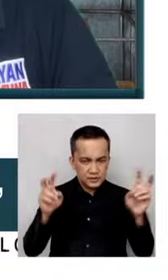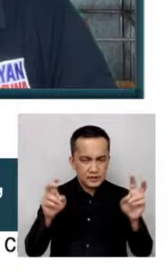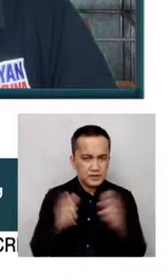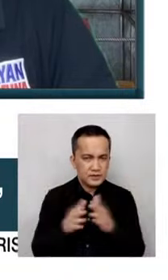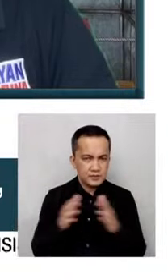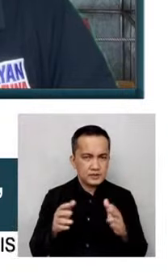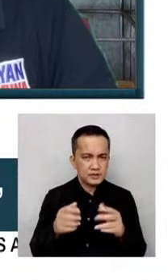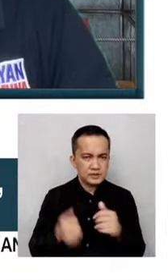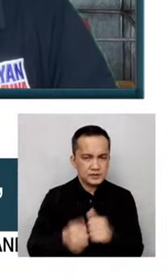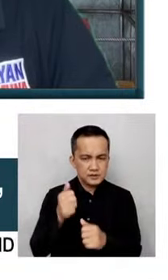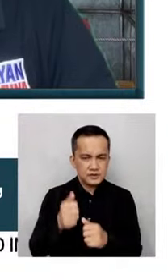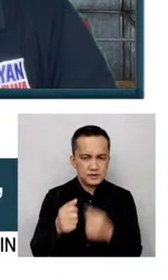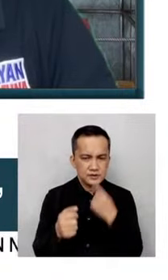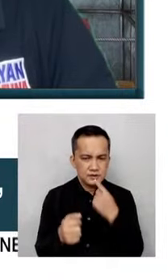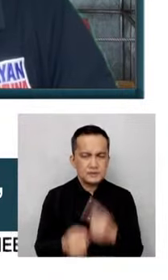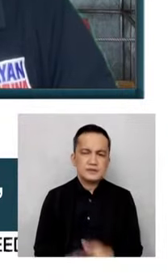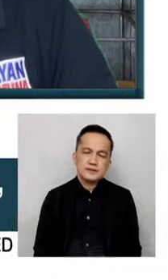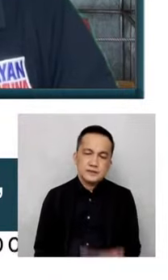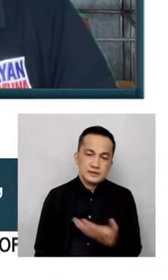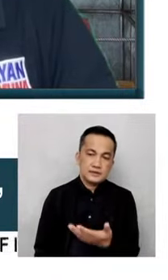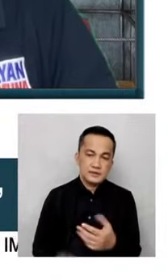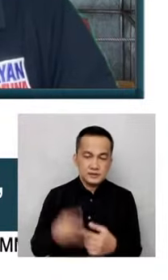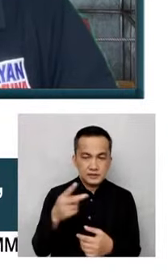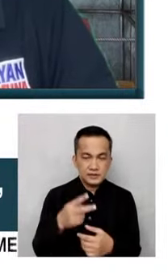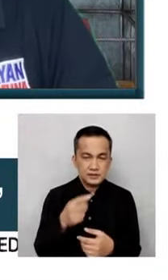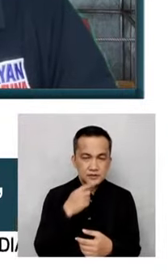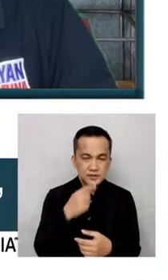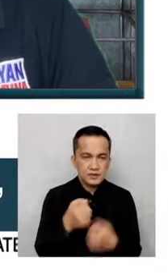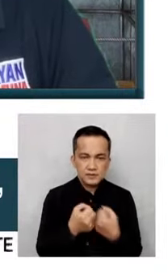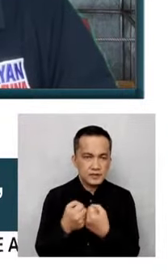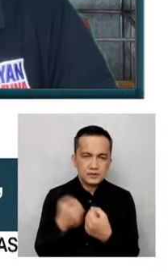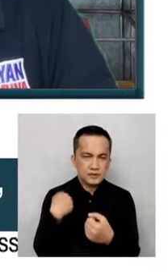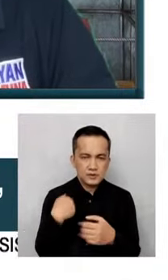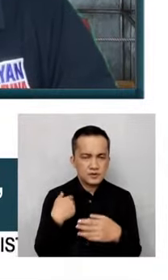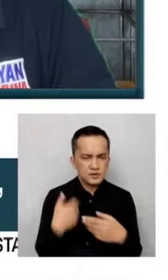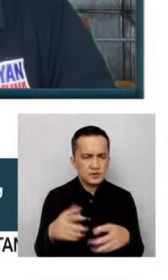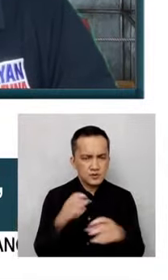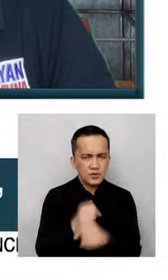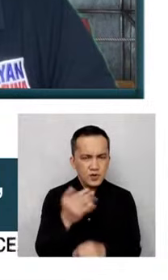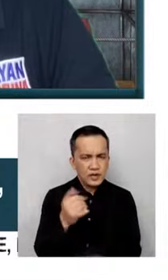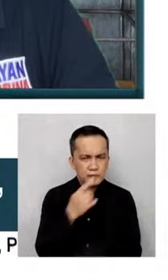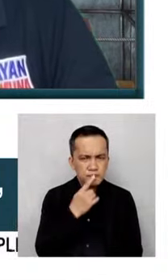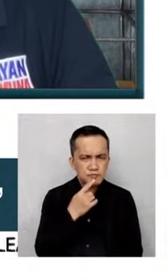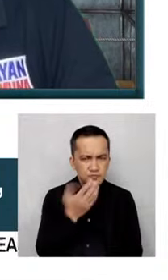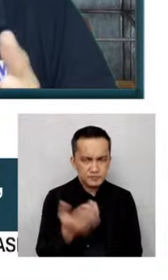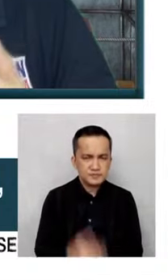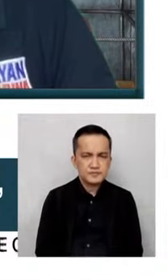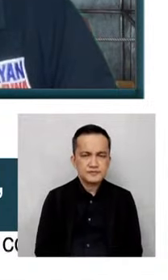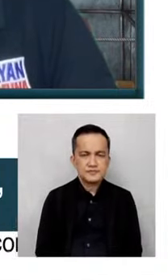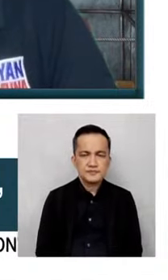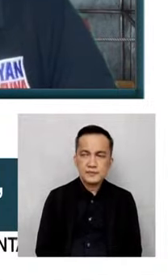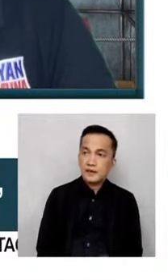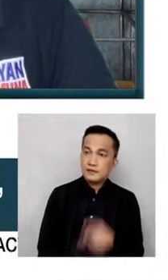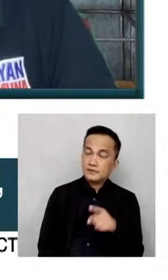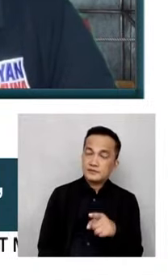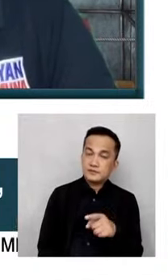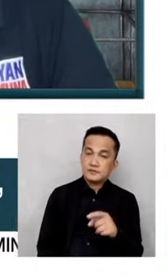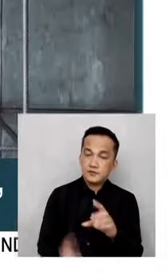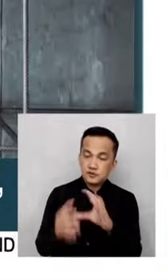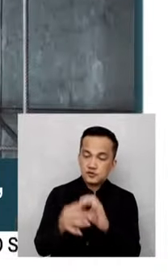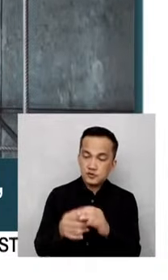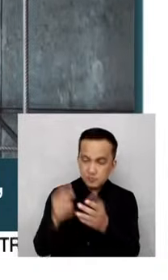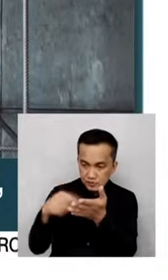also says in the second breath that the battle is not over. Why do you say so? Well, because joint